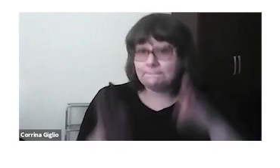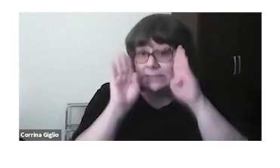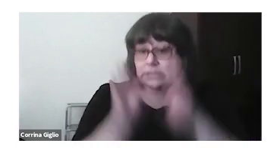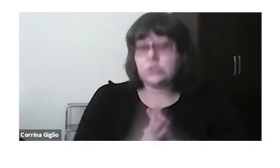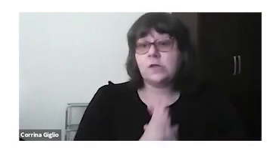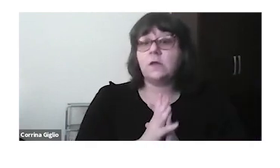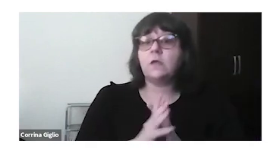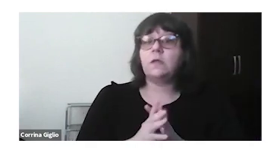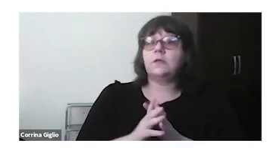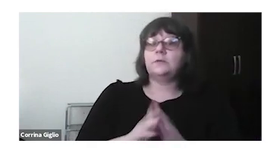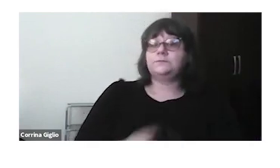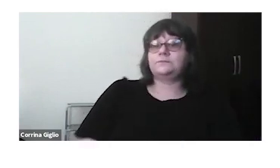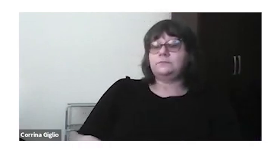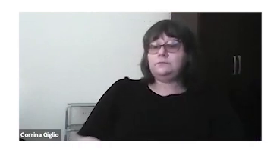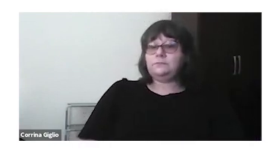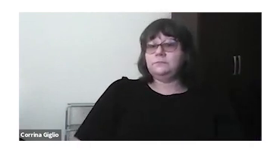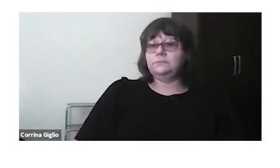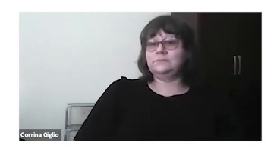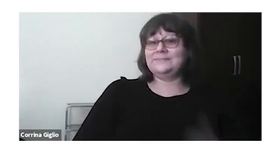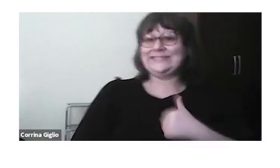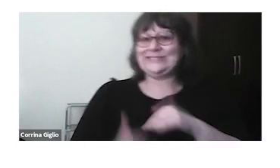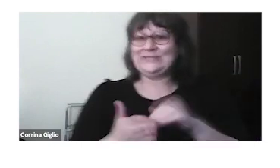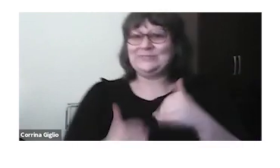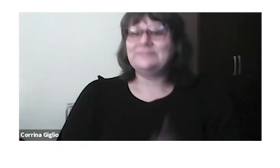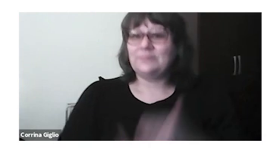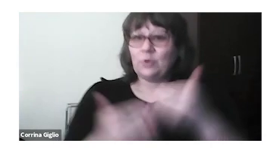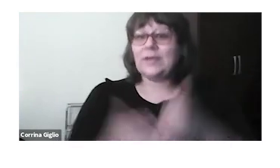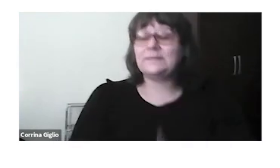I also go ahead, Jonathan. Sorry. Go ahead.